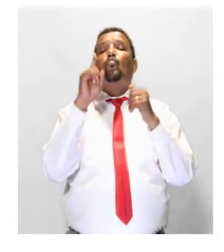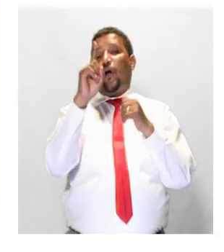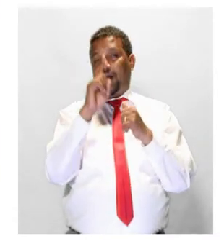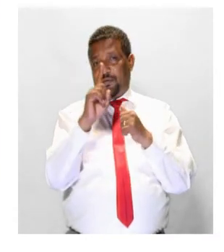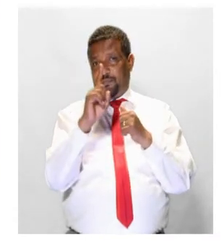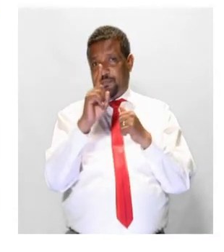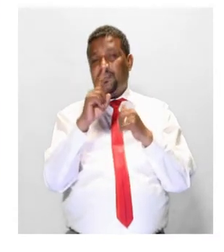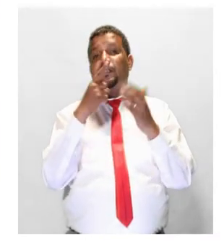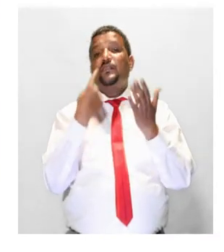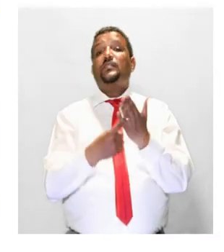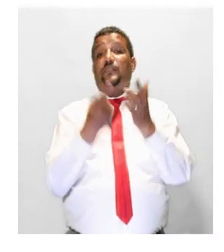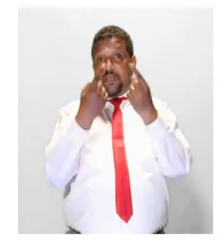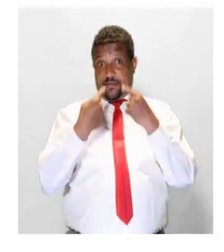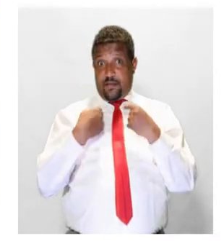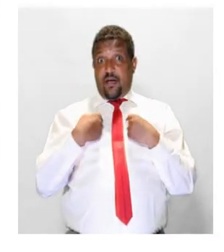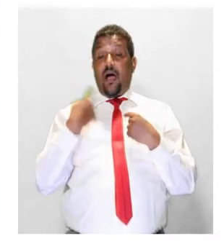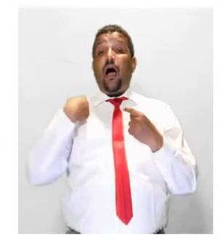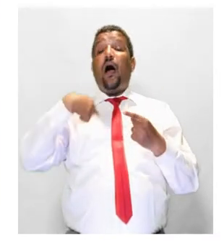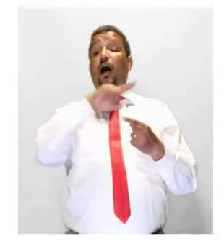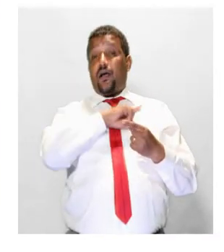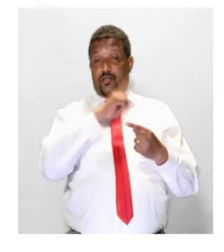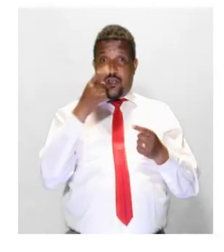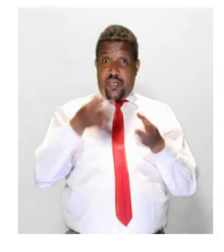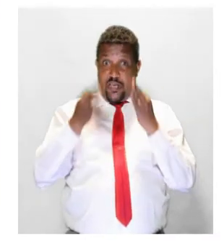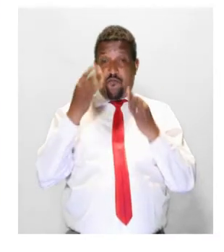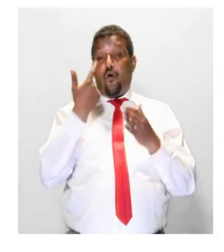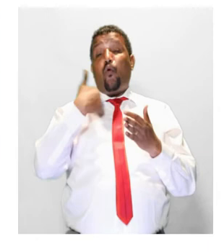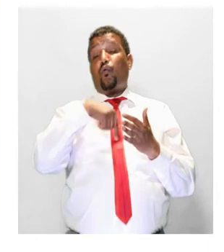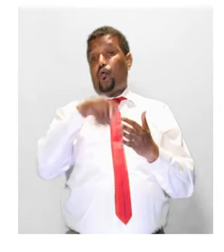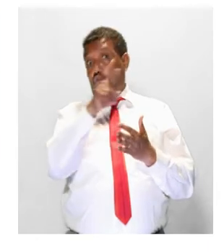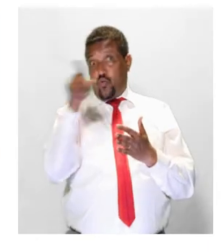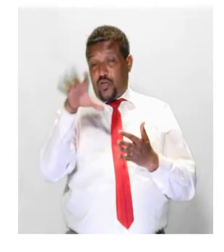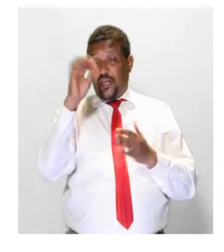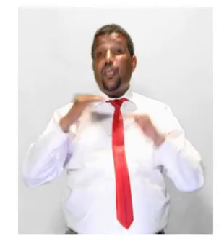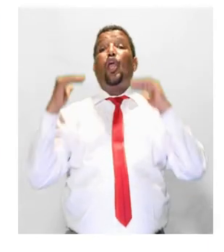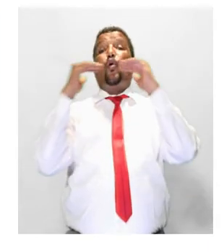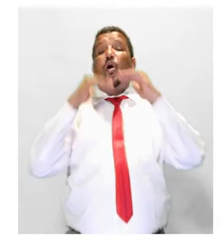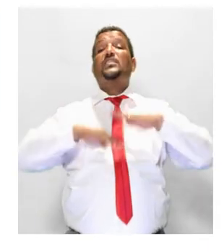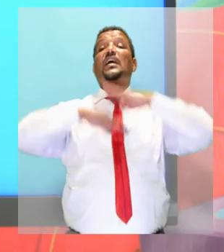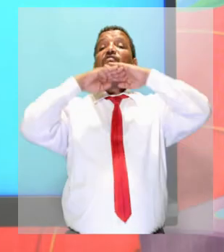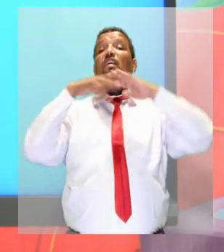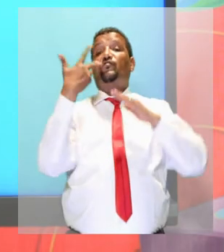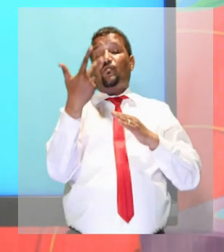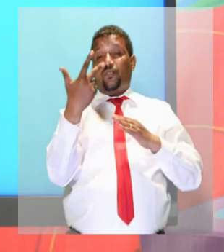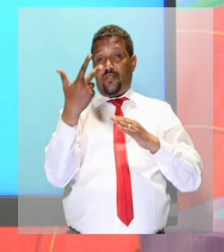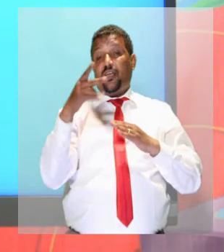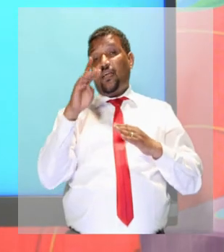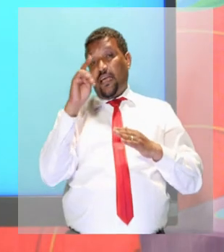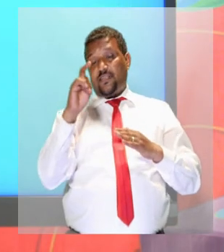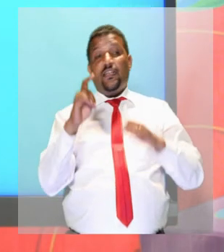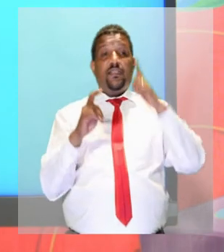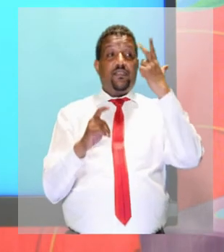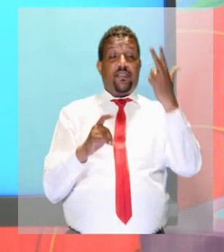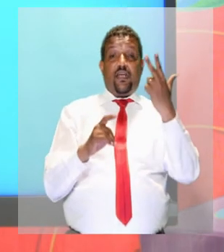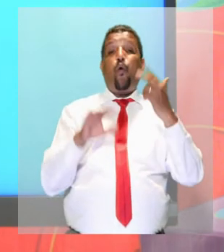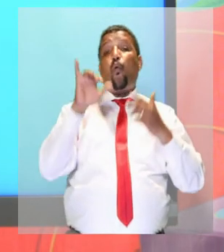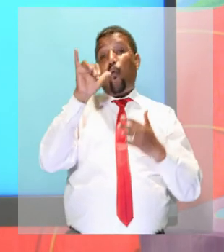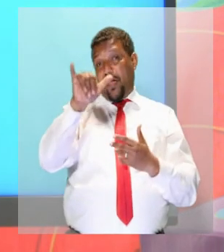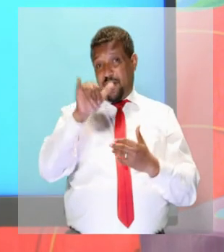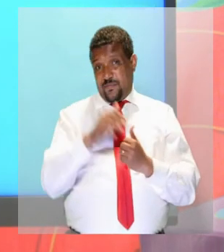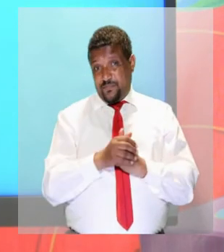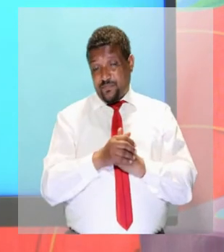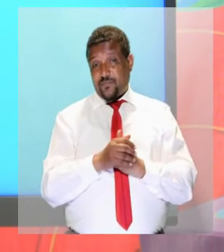So this tells us if you get equal satisfaction from 3x and 3y